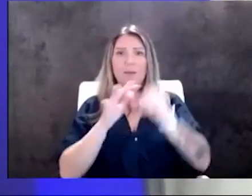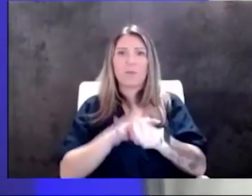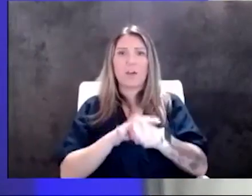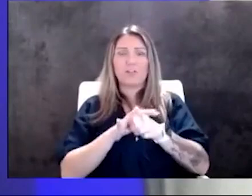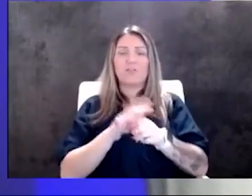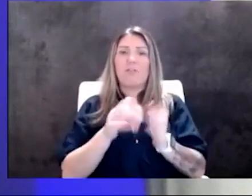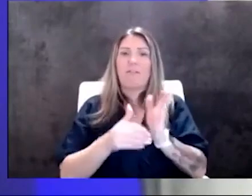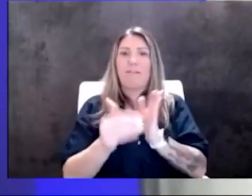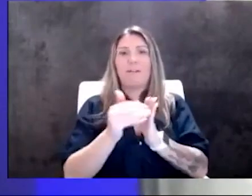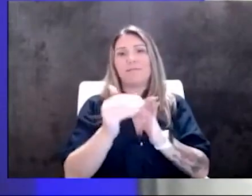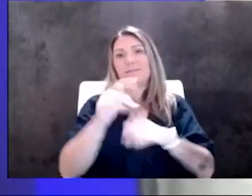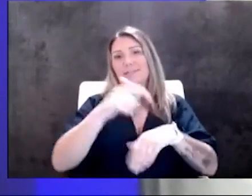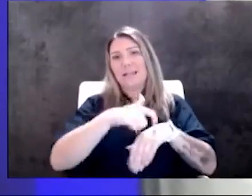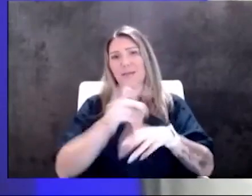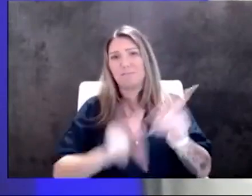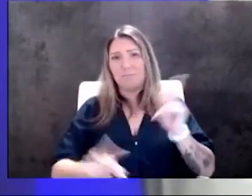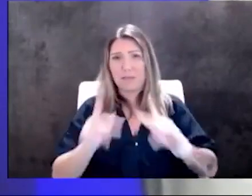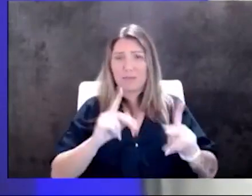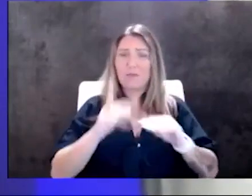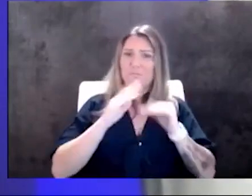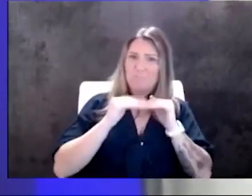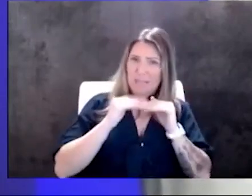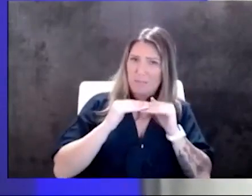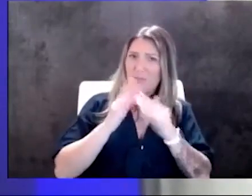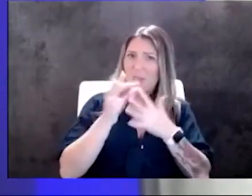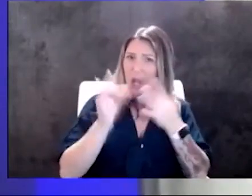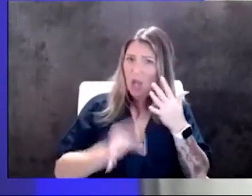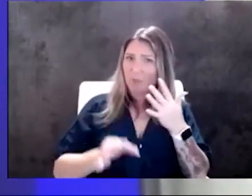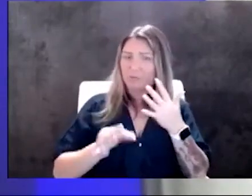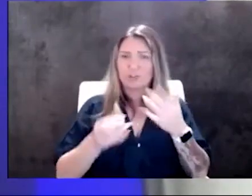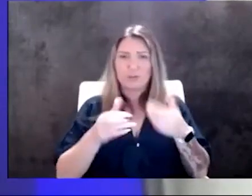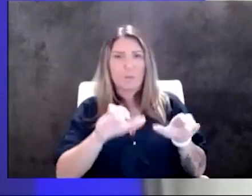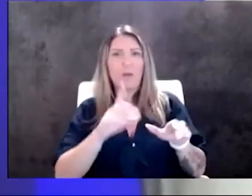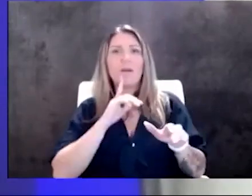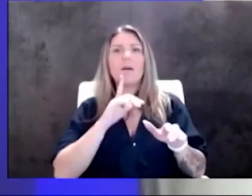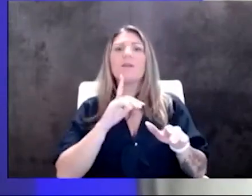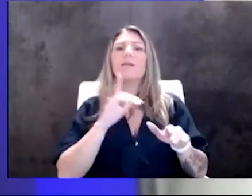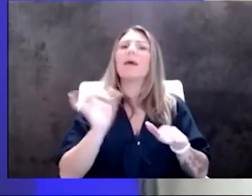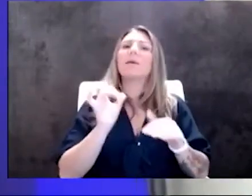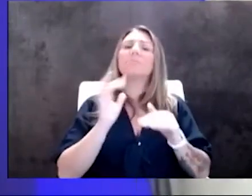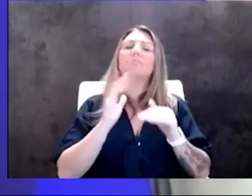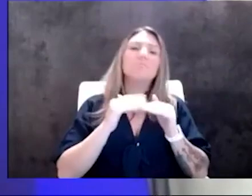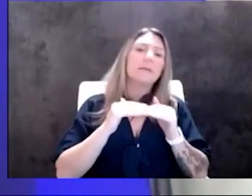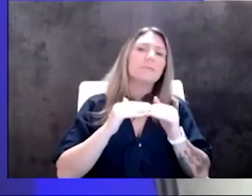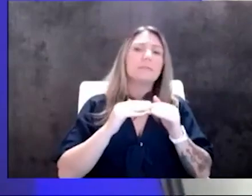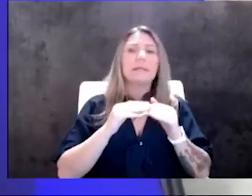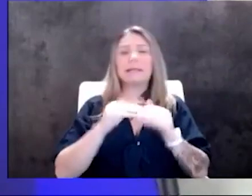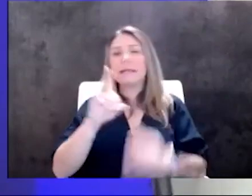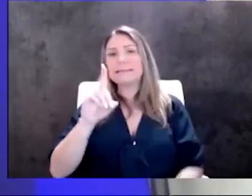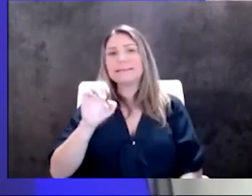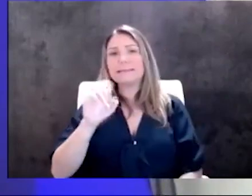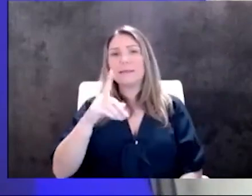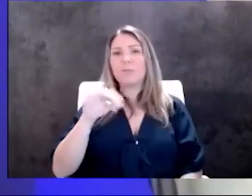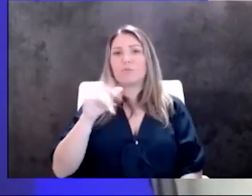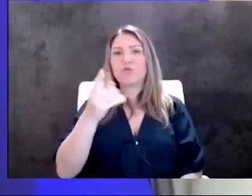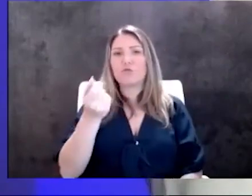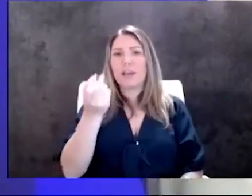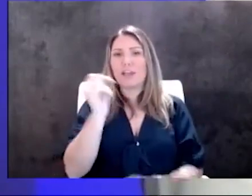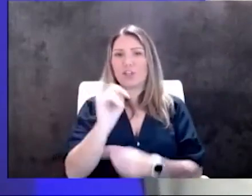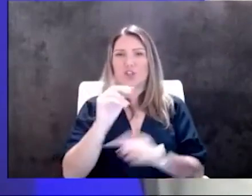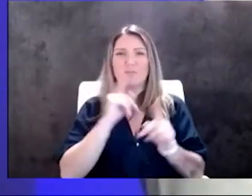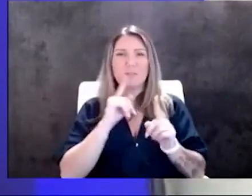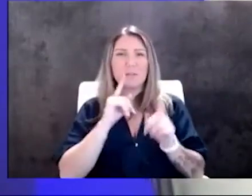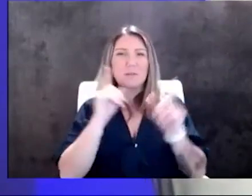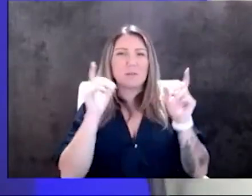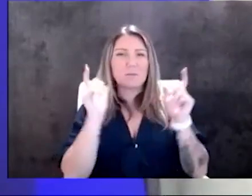so we do have some minimally invasive options for that as well. Things like minimally invasive lumbar decompressions, where we can kind of go through kind of a small port and remove some of the